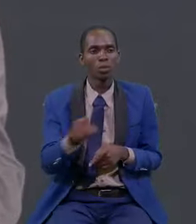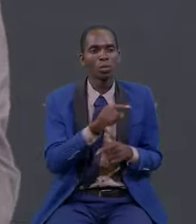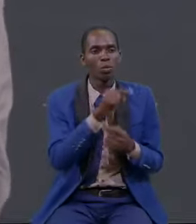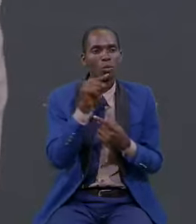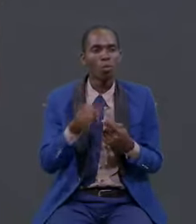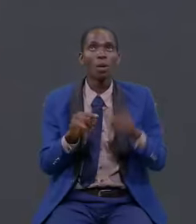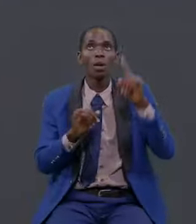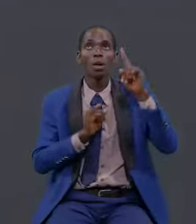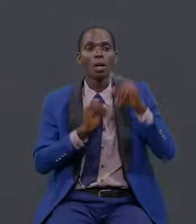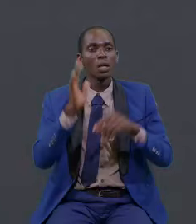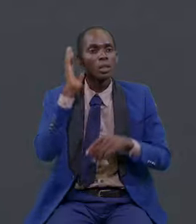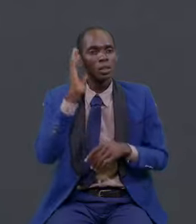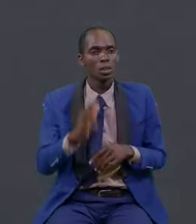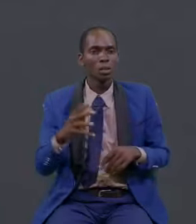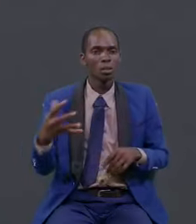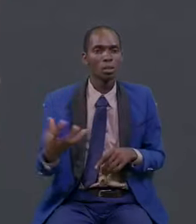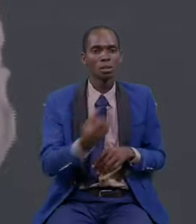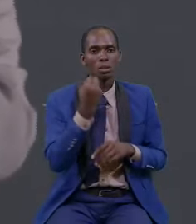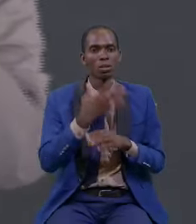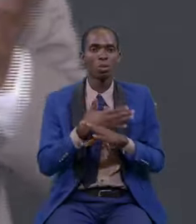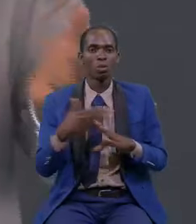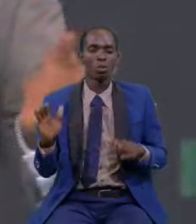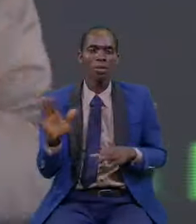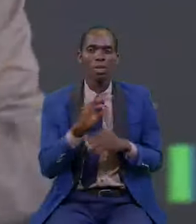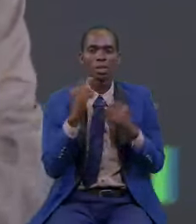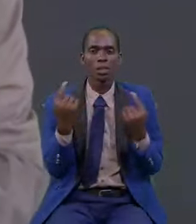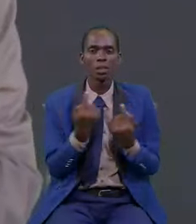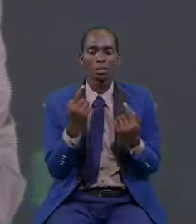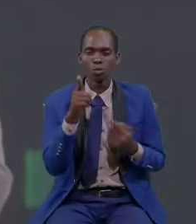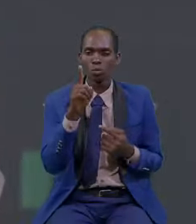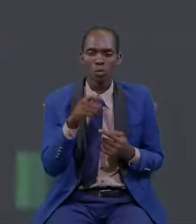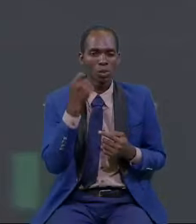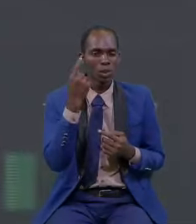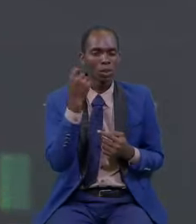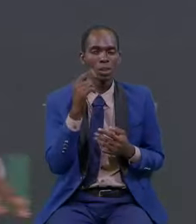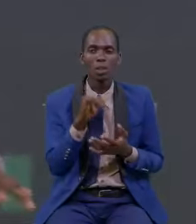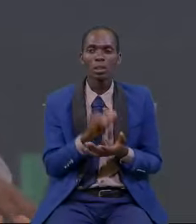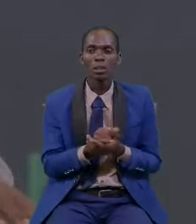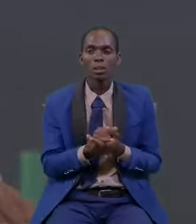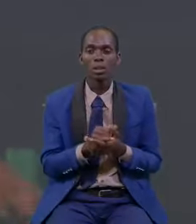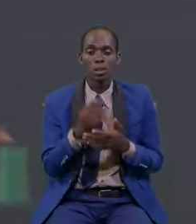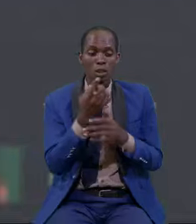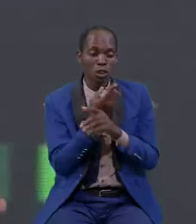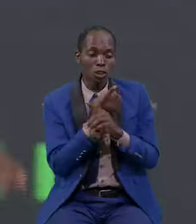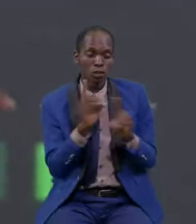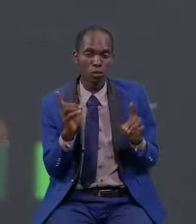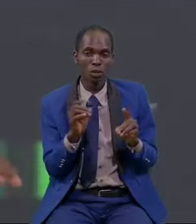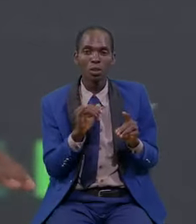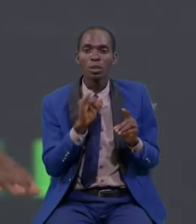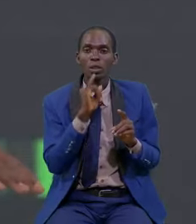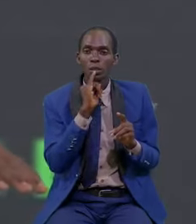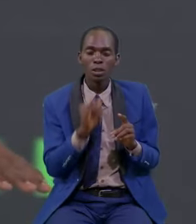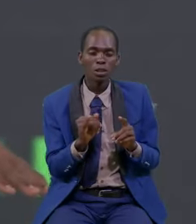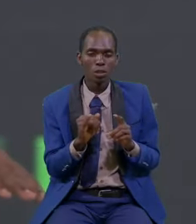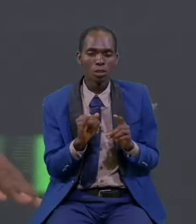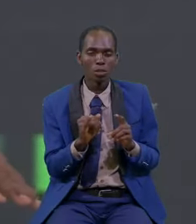shall take away their sins. You understand? The deliverance is talking about starts